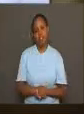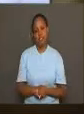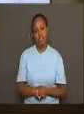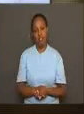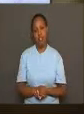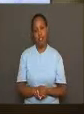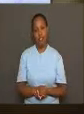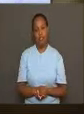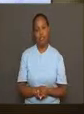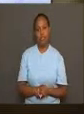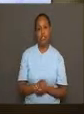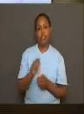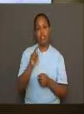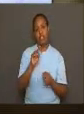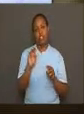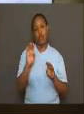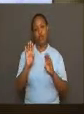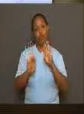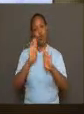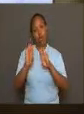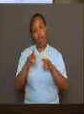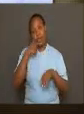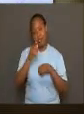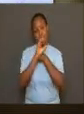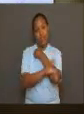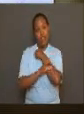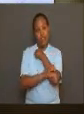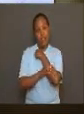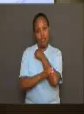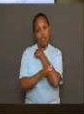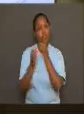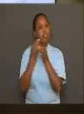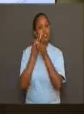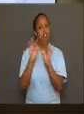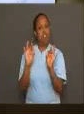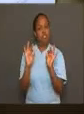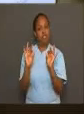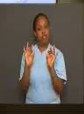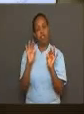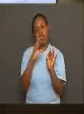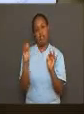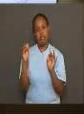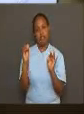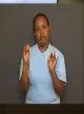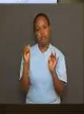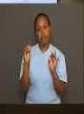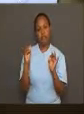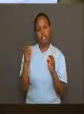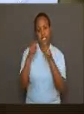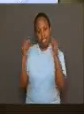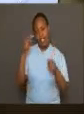In countries like Botswana, the UN is providing free antiretroviral treatment.